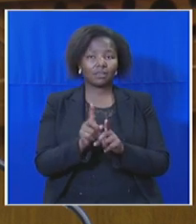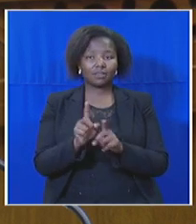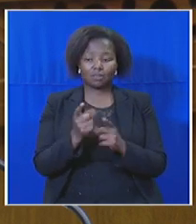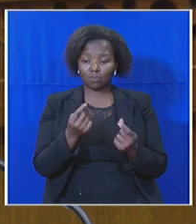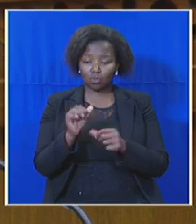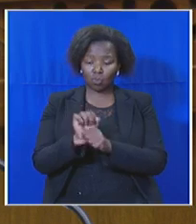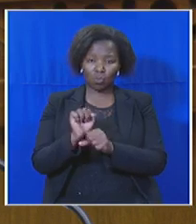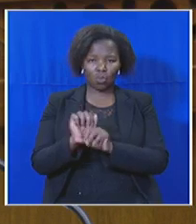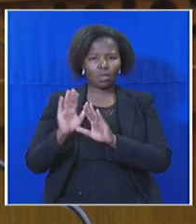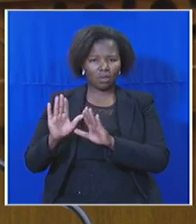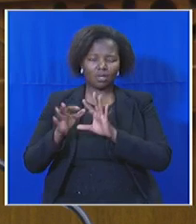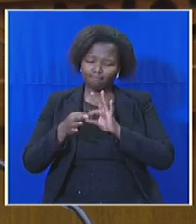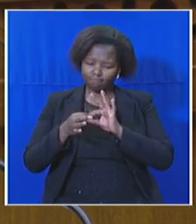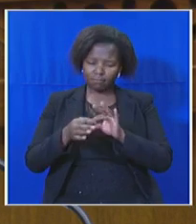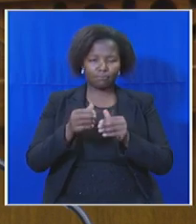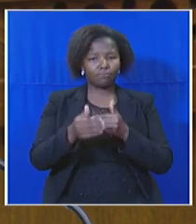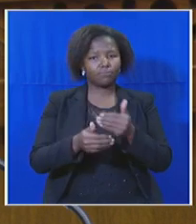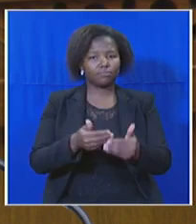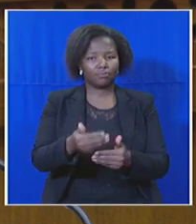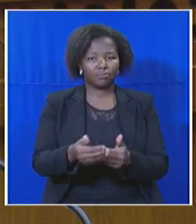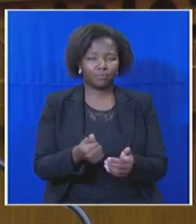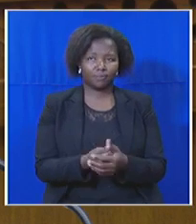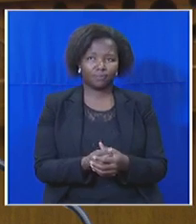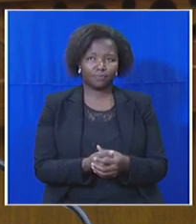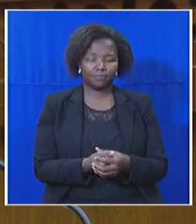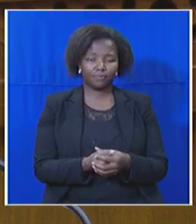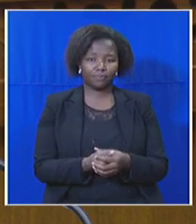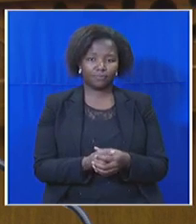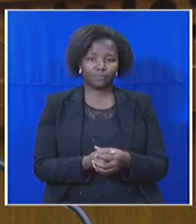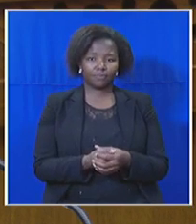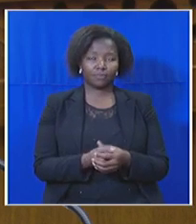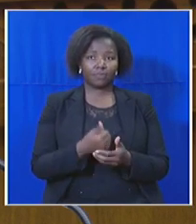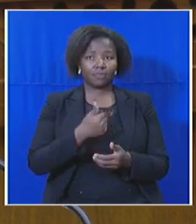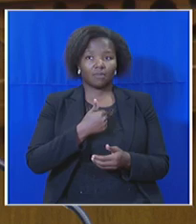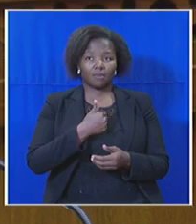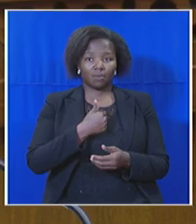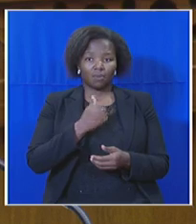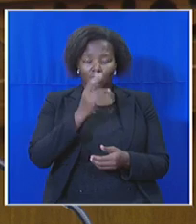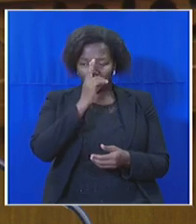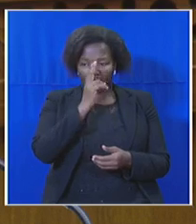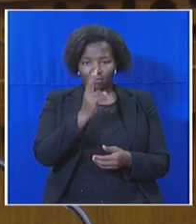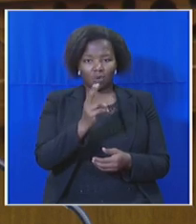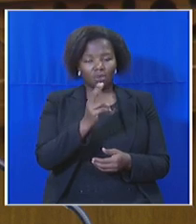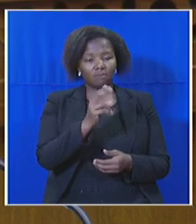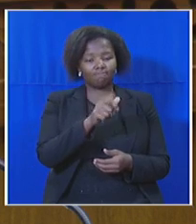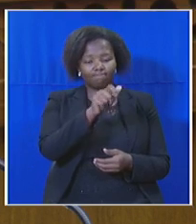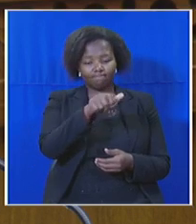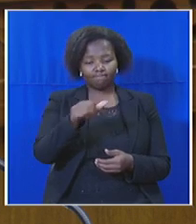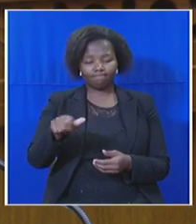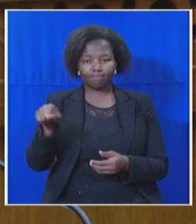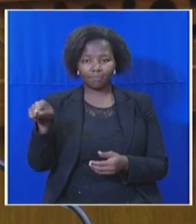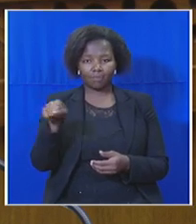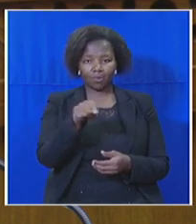of dedication and patriotism. In honor of our fallen heroes and heroines and heroes, let us engage